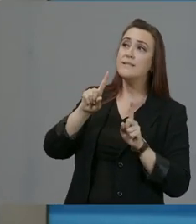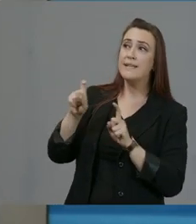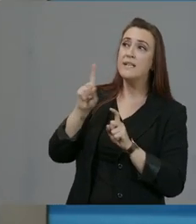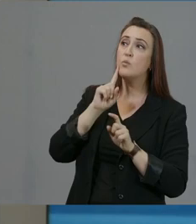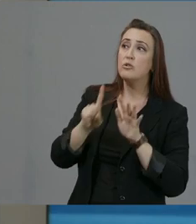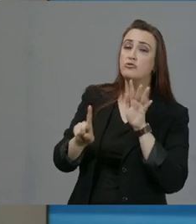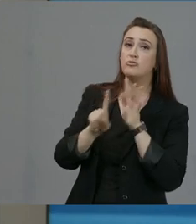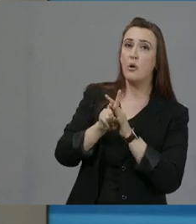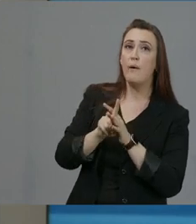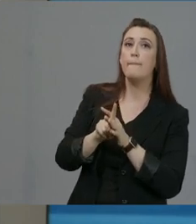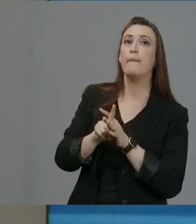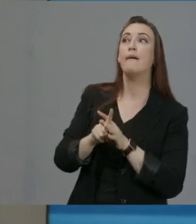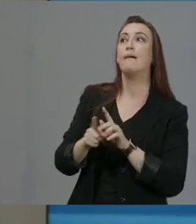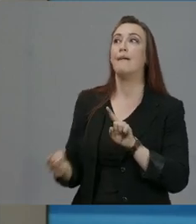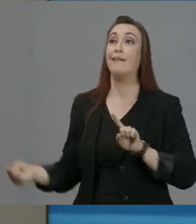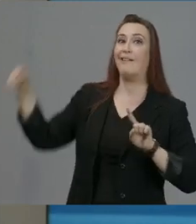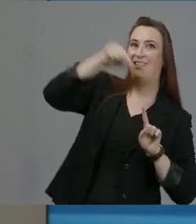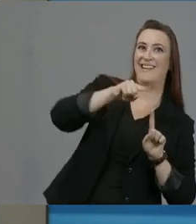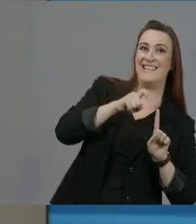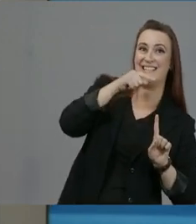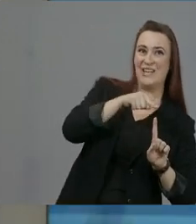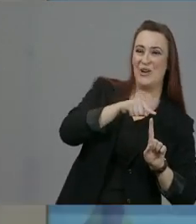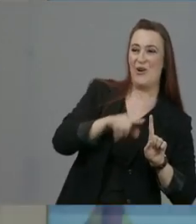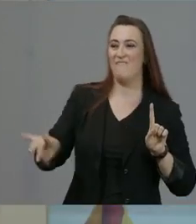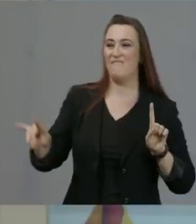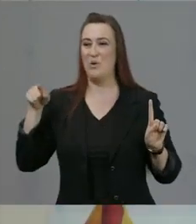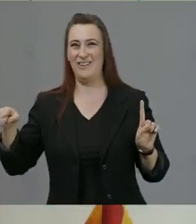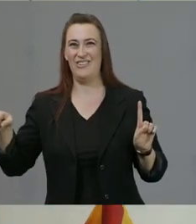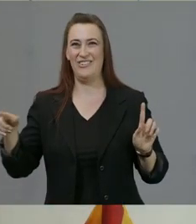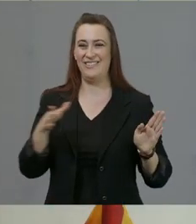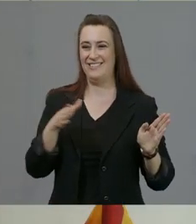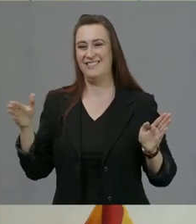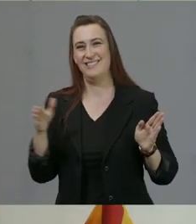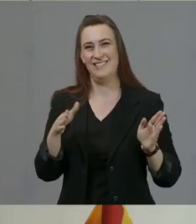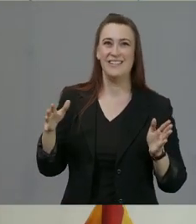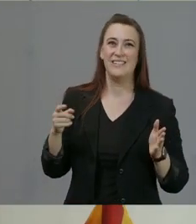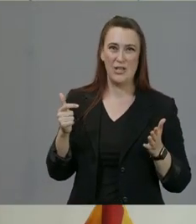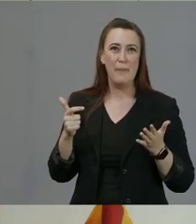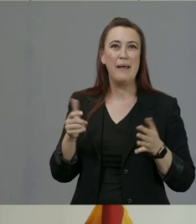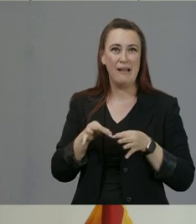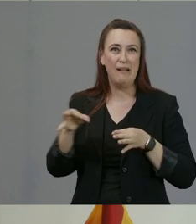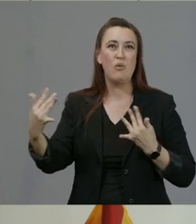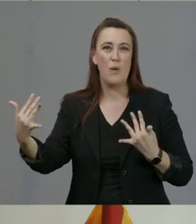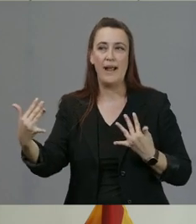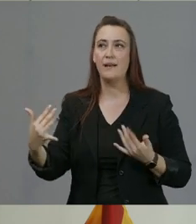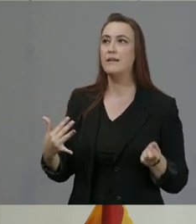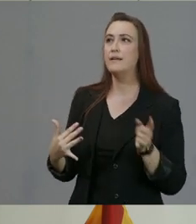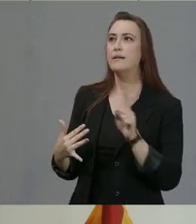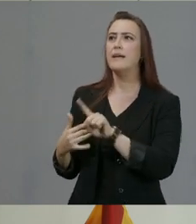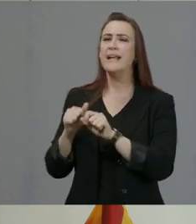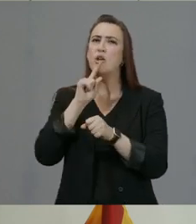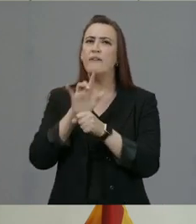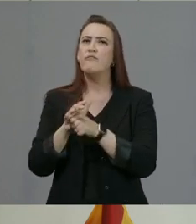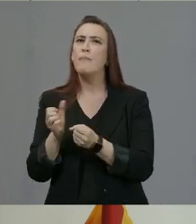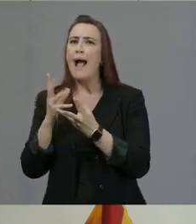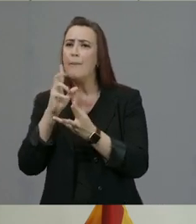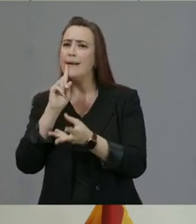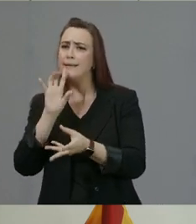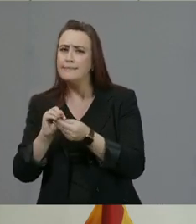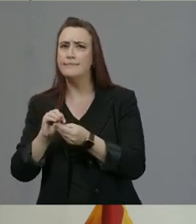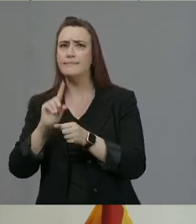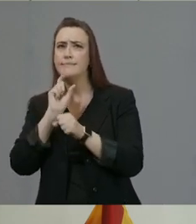that that test was collected. Can you just be clear and tell us how many tests were done that day? Because we're getting different numbers, and we'd like to all have them correct. We